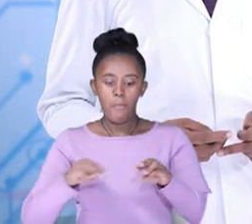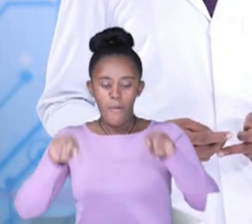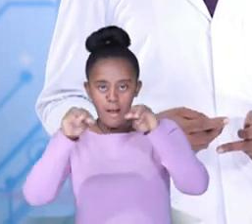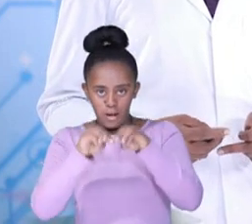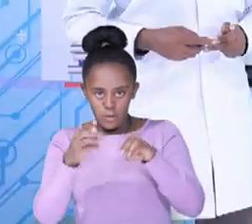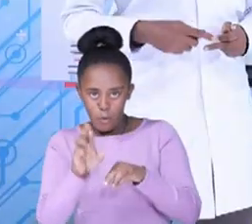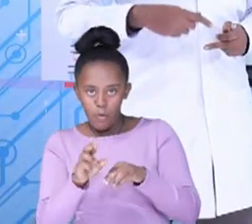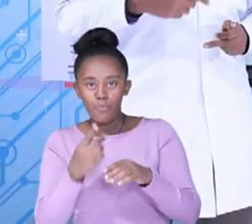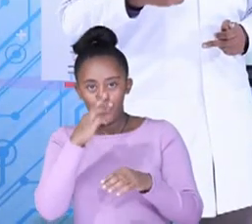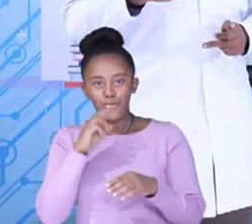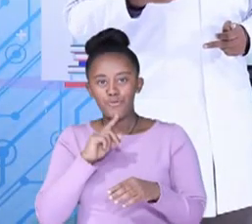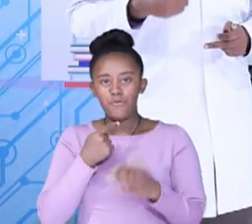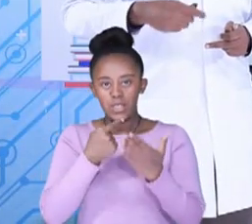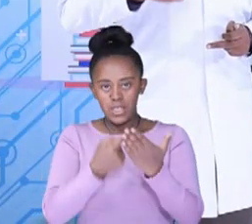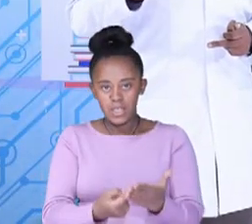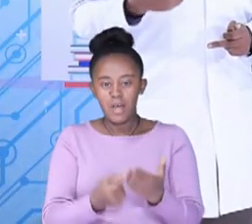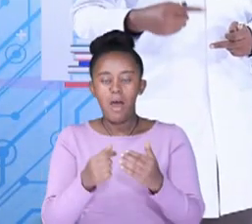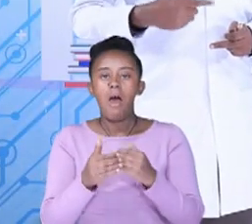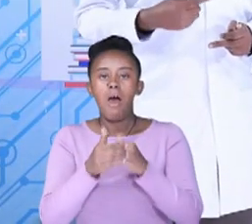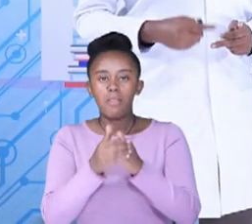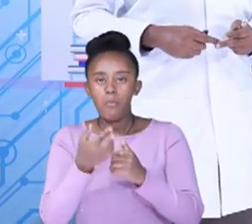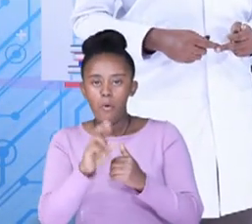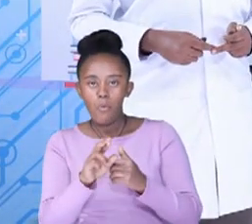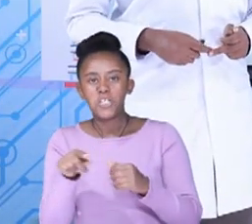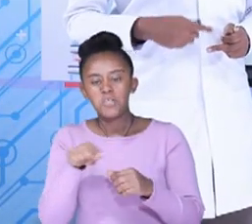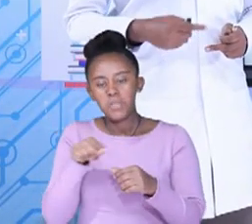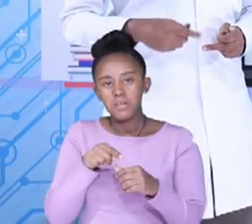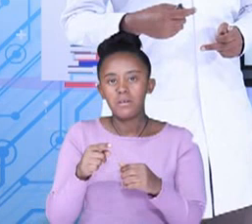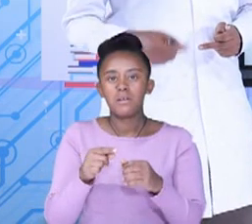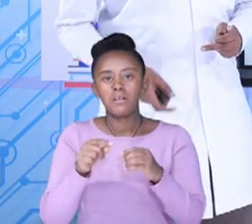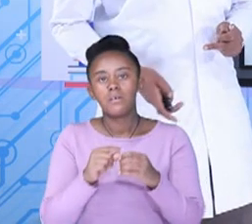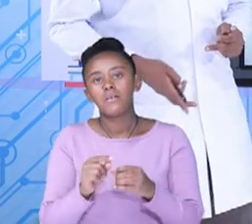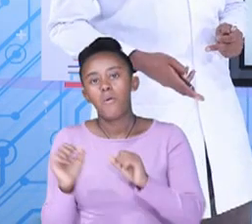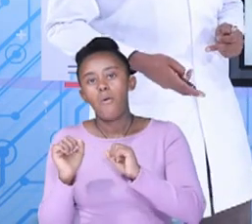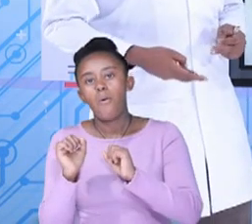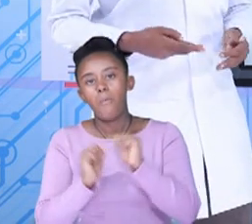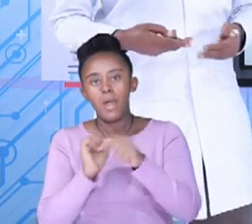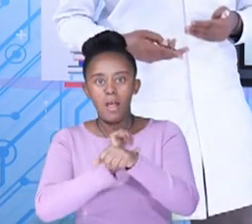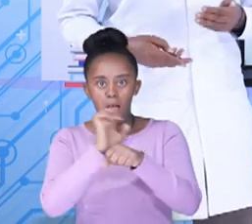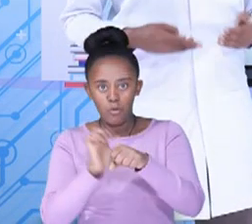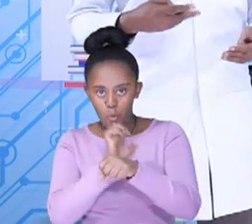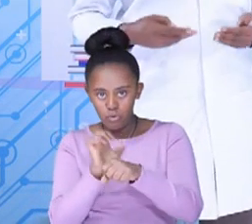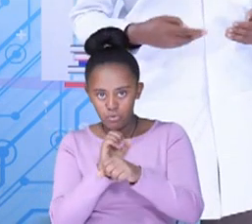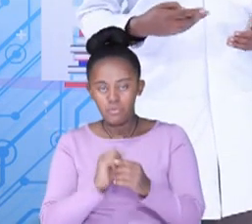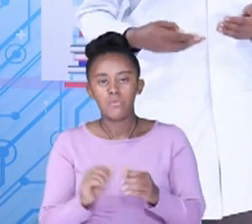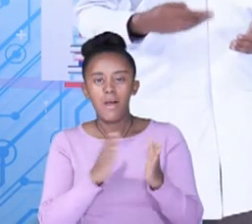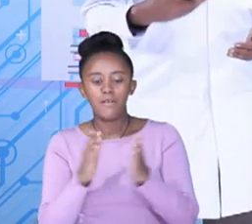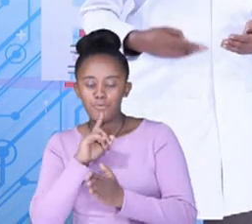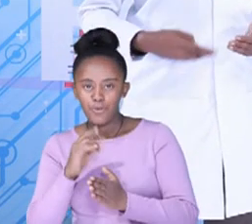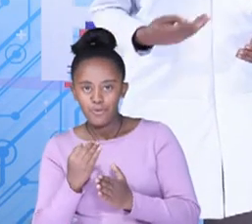of its elemental atoms or spinning electrons, unpaired electrons. The arrangement of these